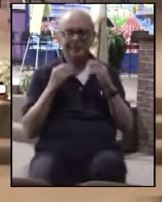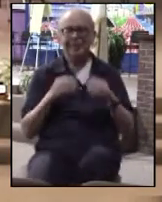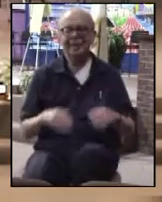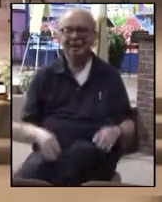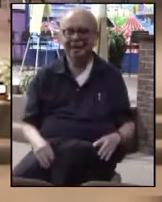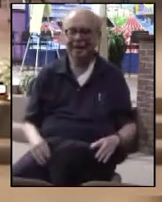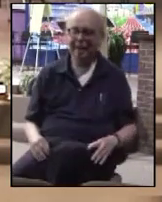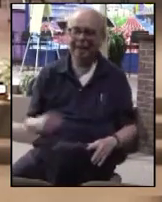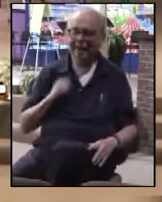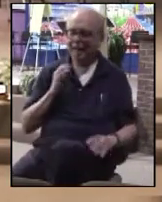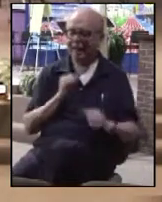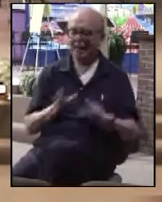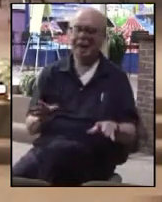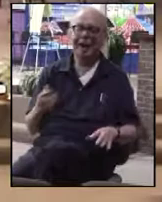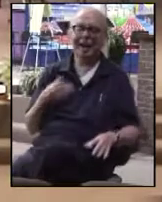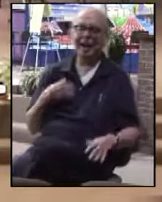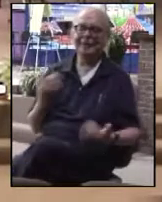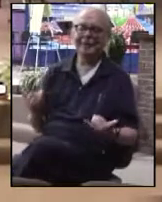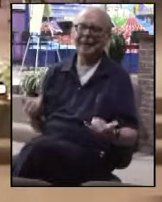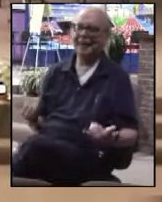what a blessing I got today